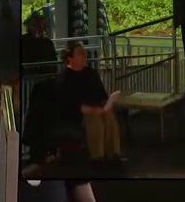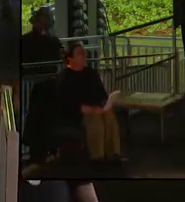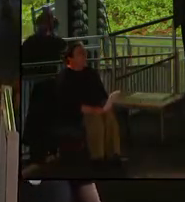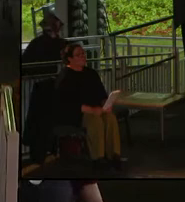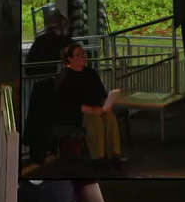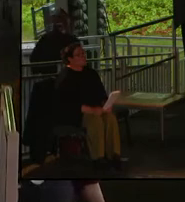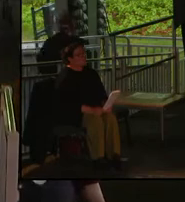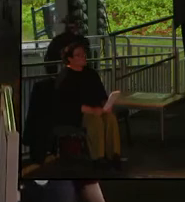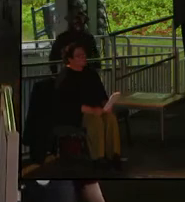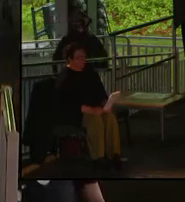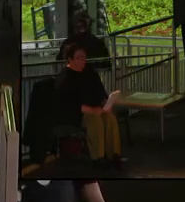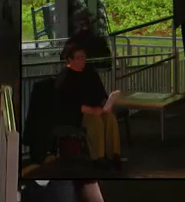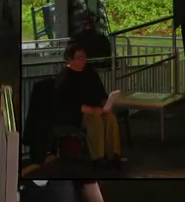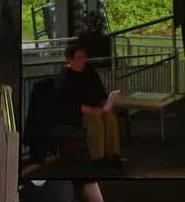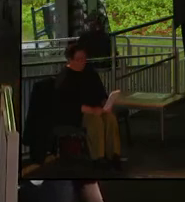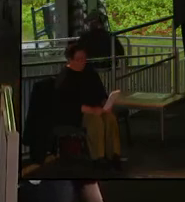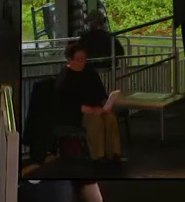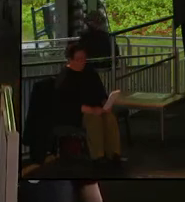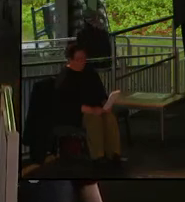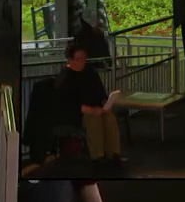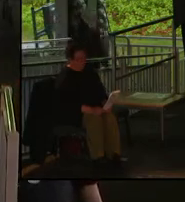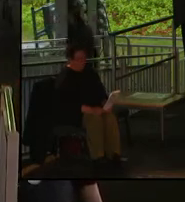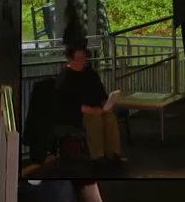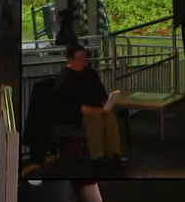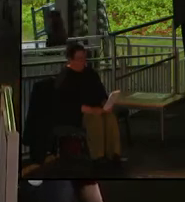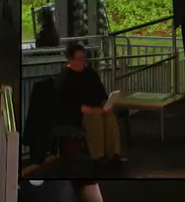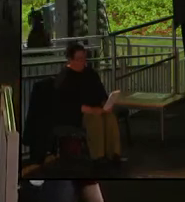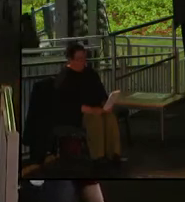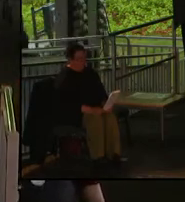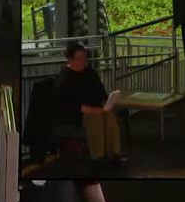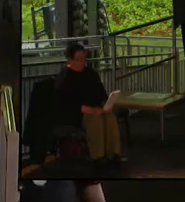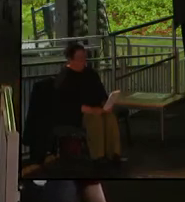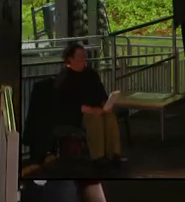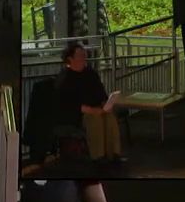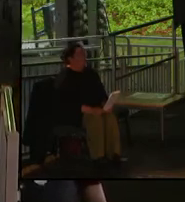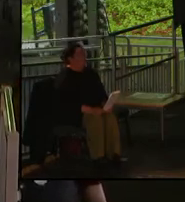Ivy Faria, magna cum laude.